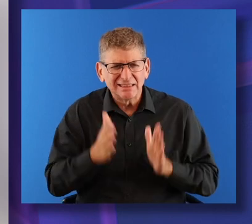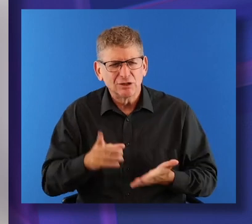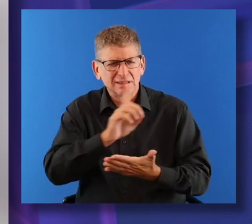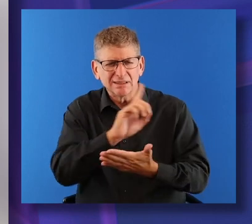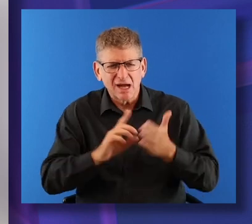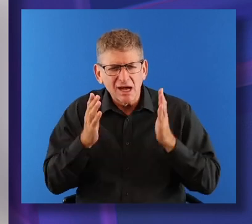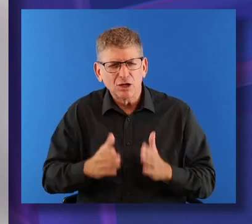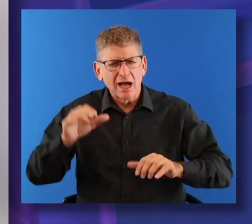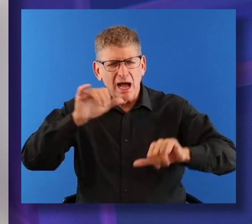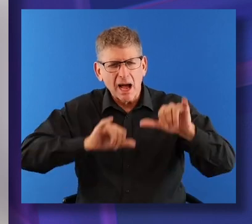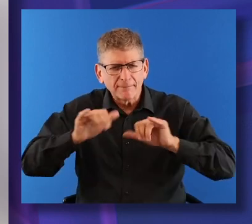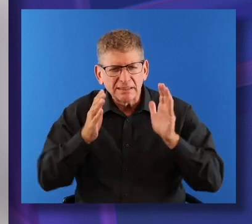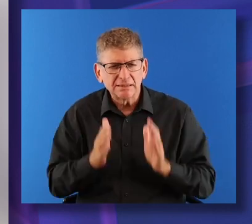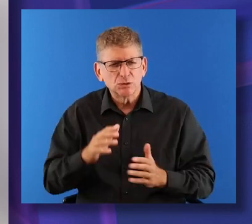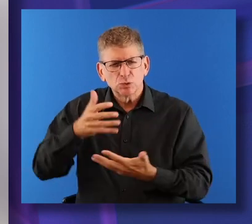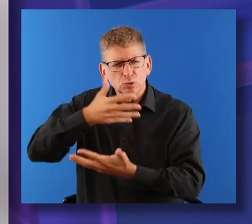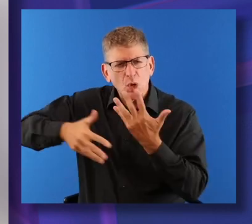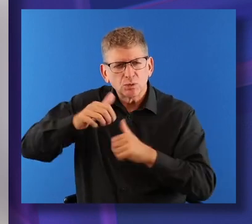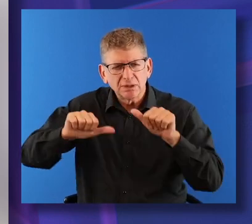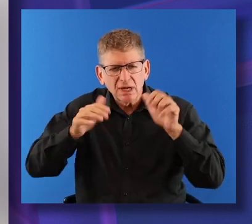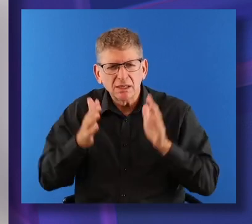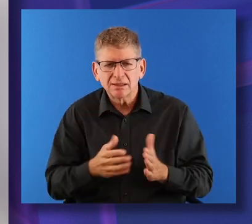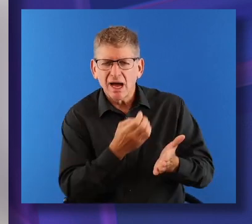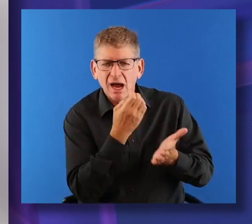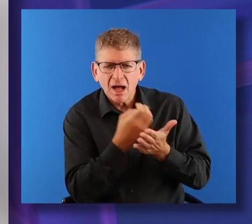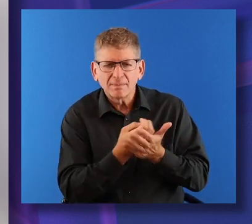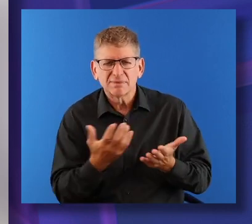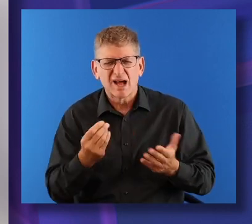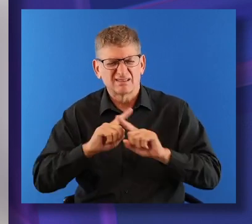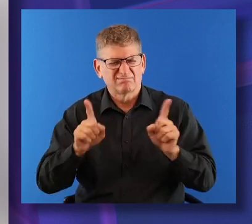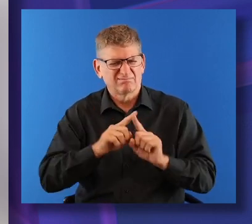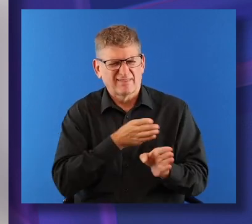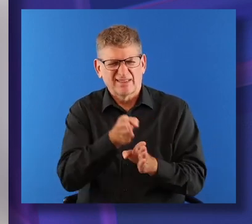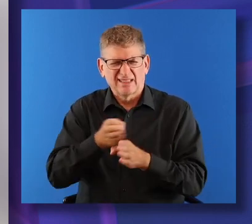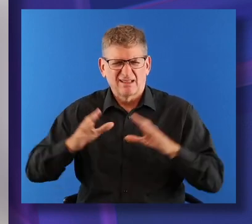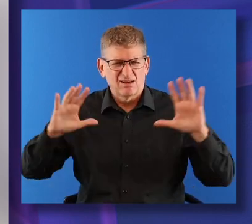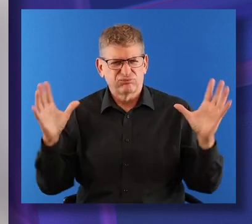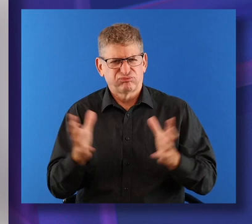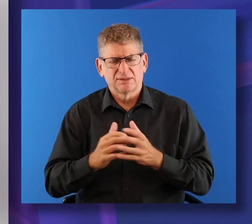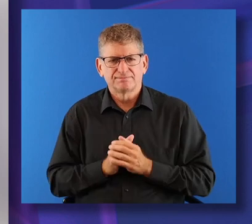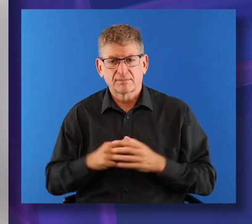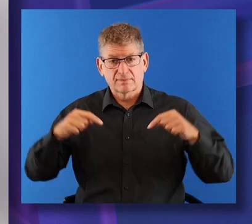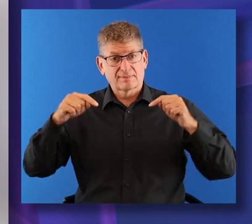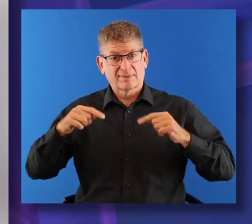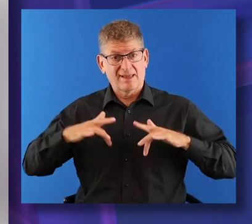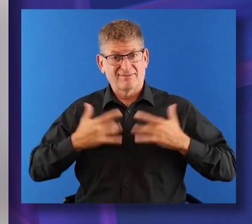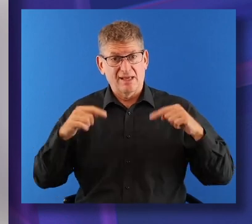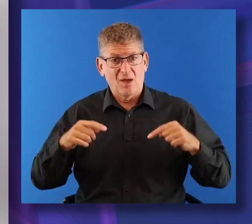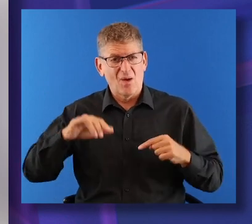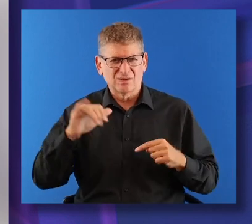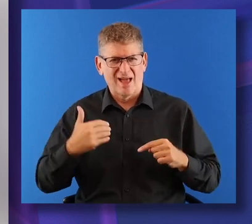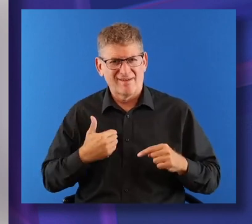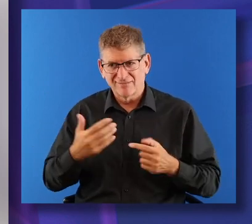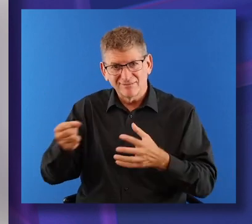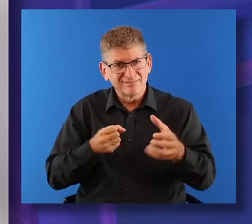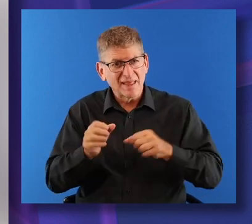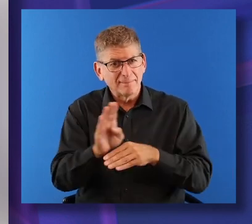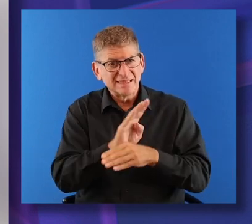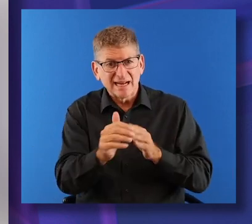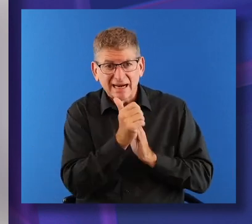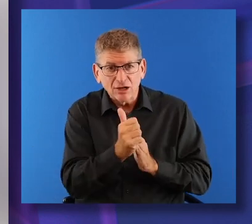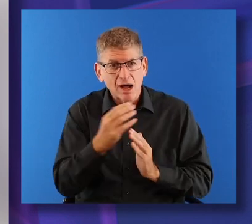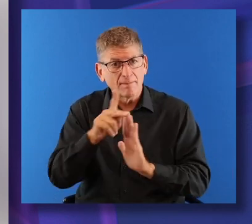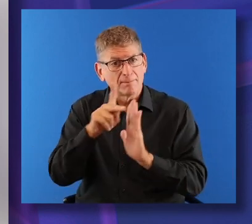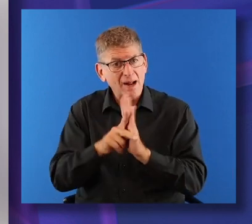economists, people from numerous other disciplines. At this event, we also have business leaders and policymakers, experts from many